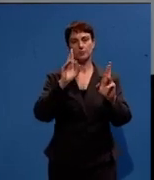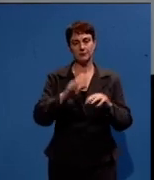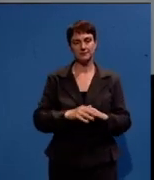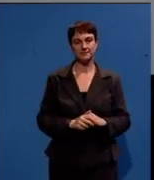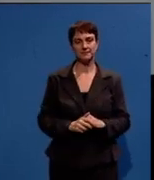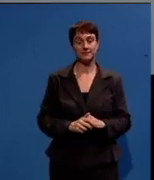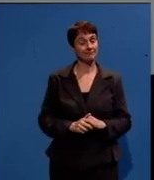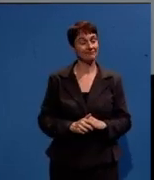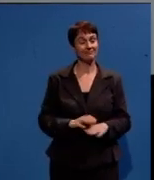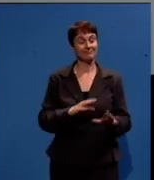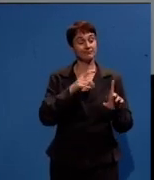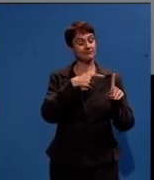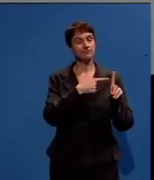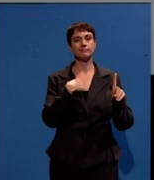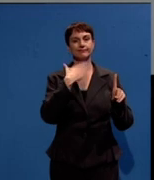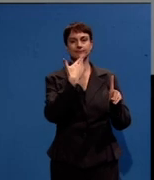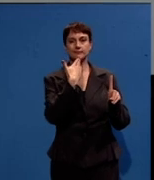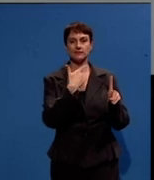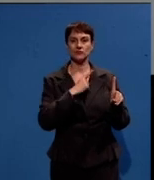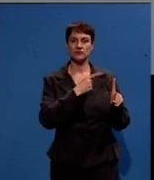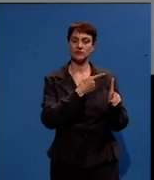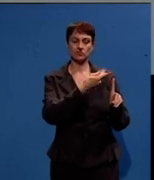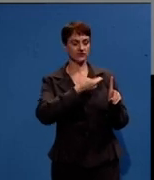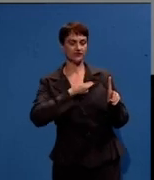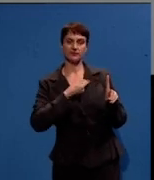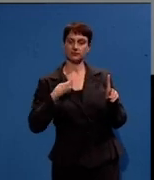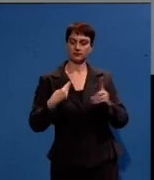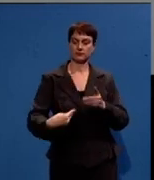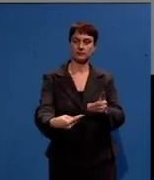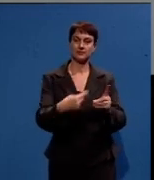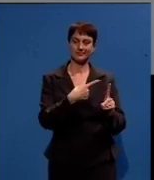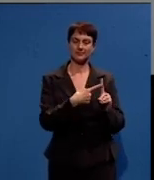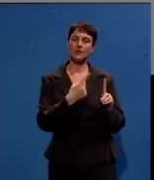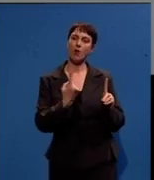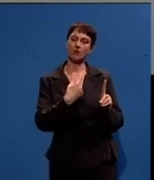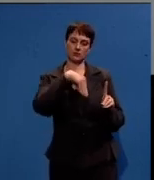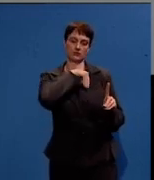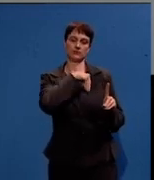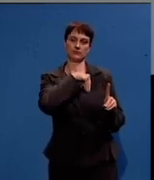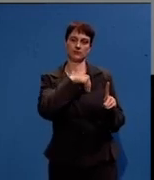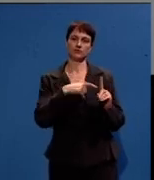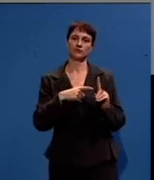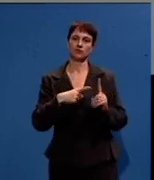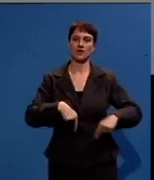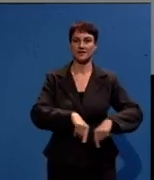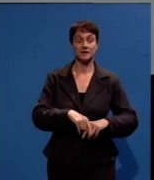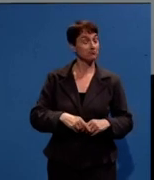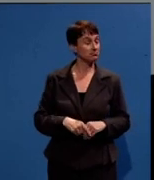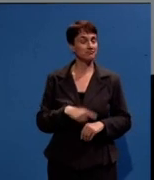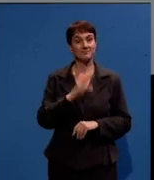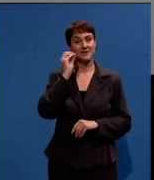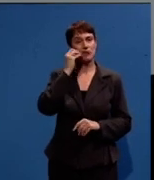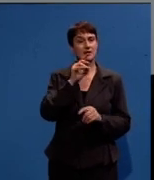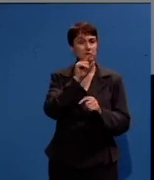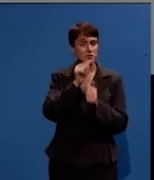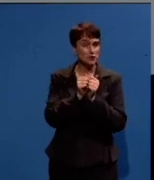Thankful, Madiba, for your legacy and your example. You'll always stay with us. That one from Asim McLaren. Some very interesting